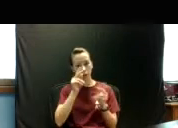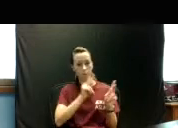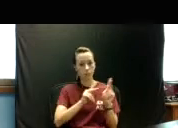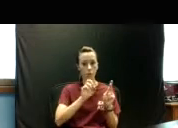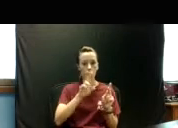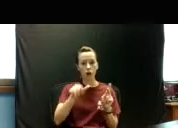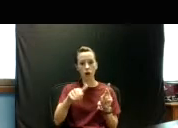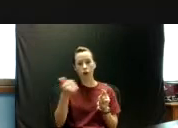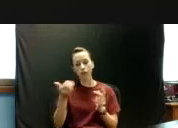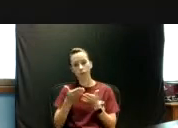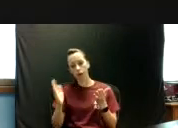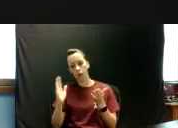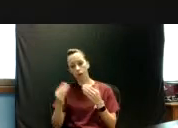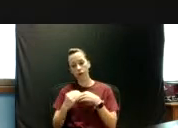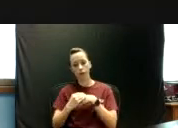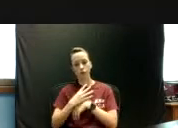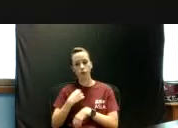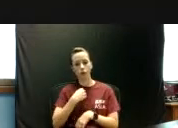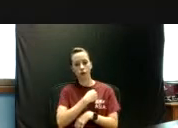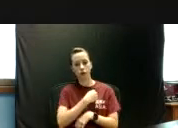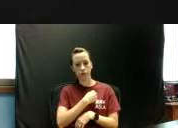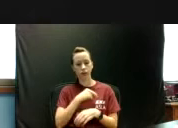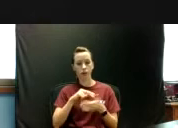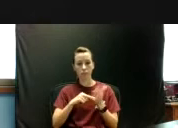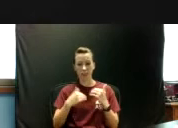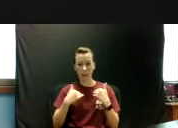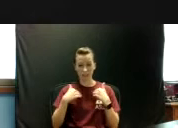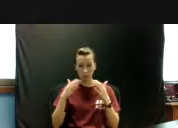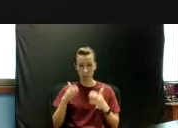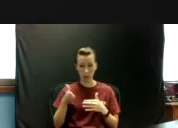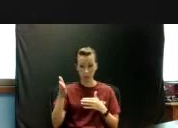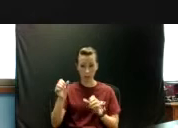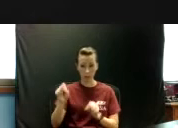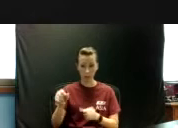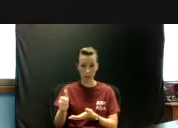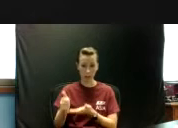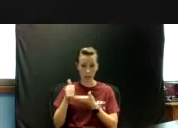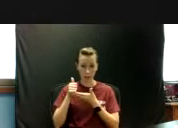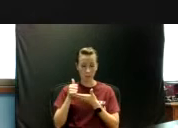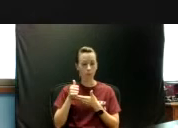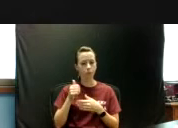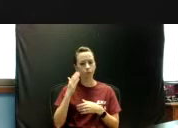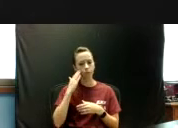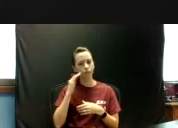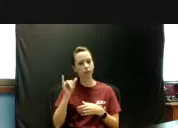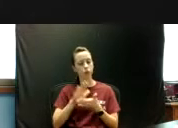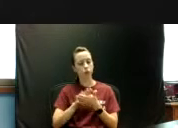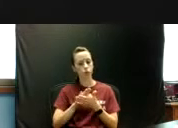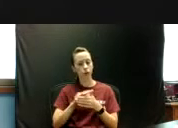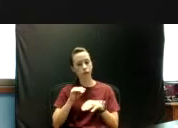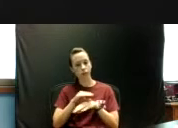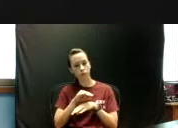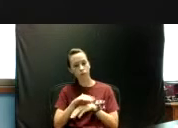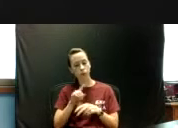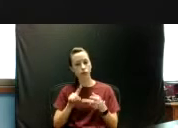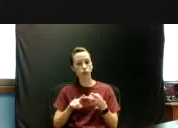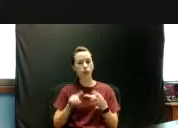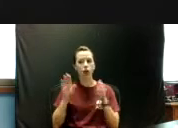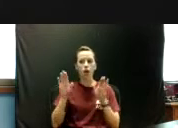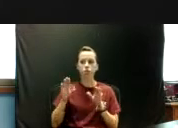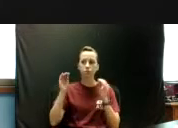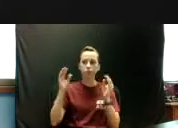us. Is there someone who can help, first off? So we've all heard of that school counselor, that incredible teacher that really connects with